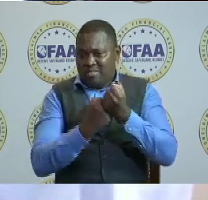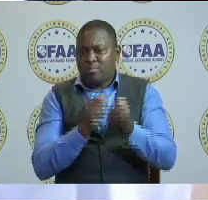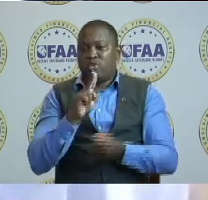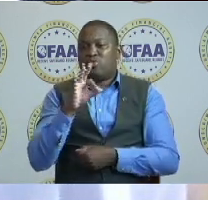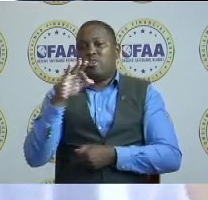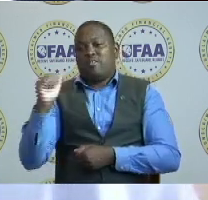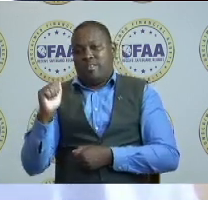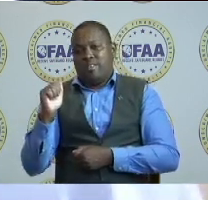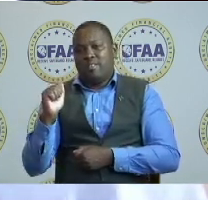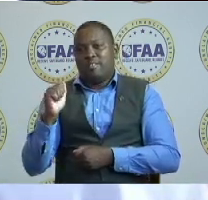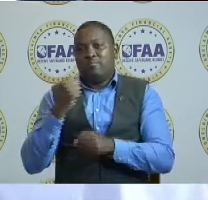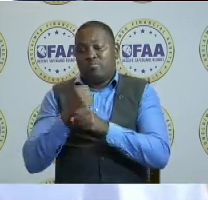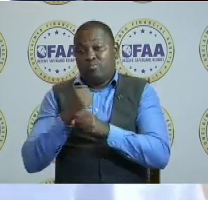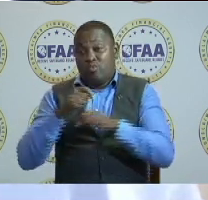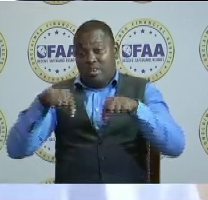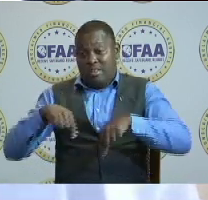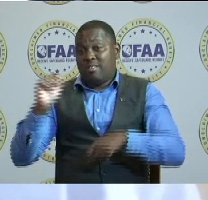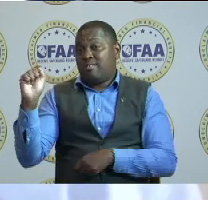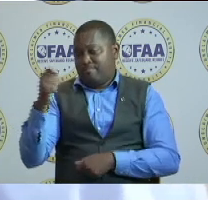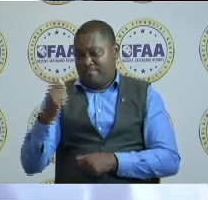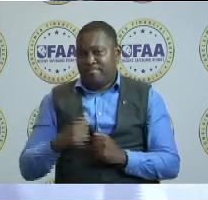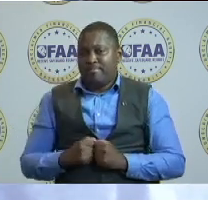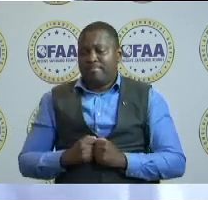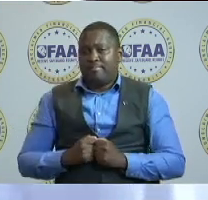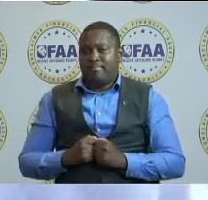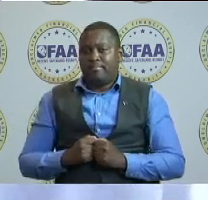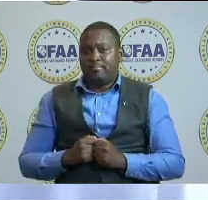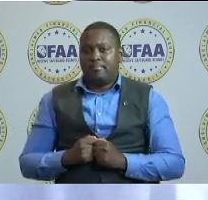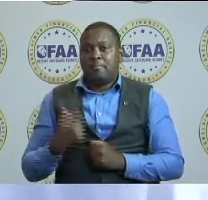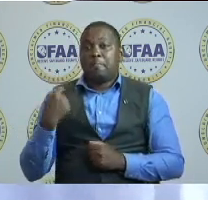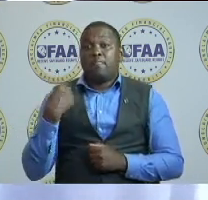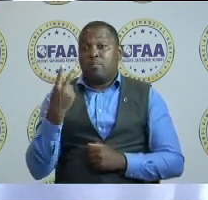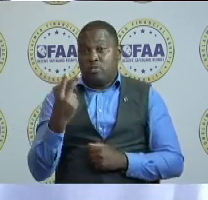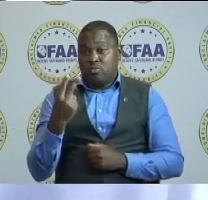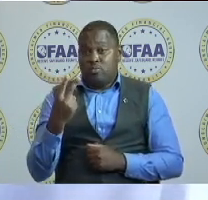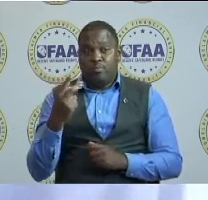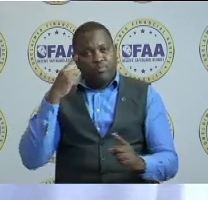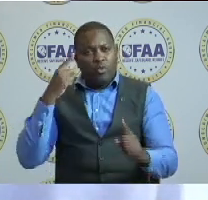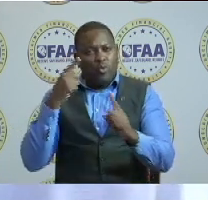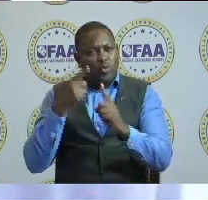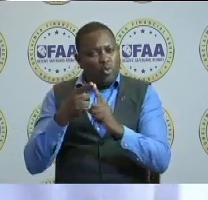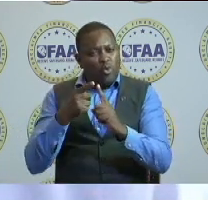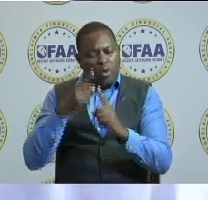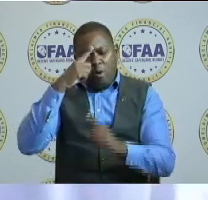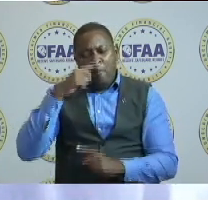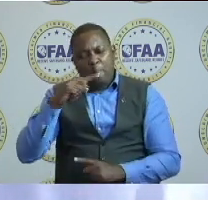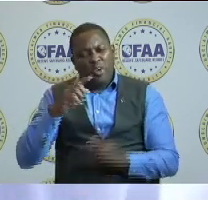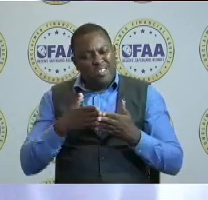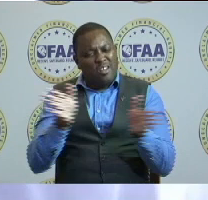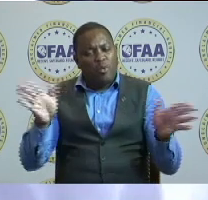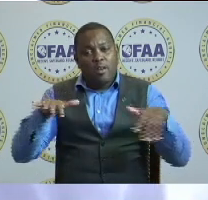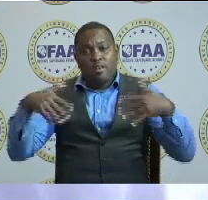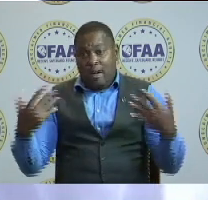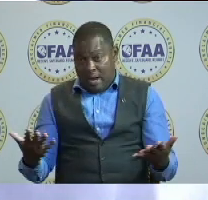UFAA regime in Kenya. And number two, in terms of the purpose and scope of the policy, is that the